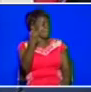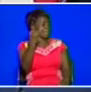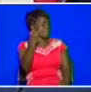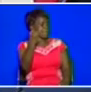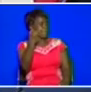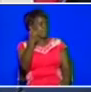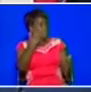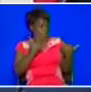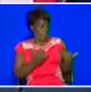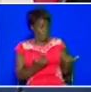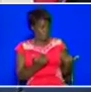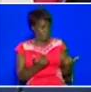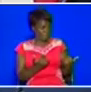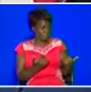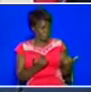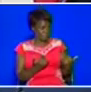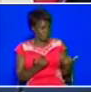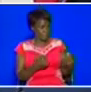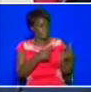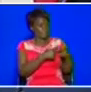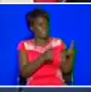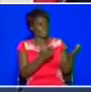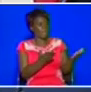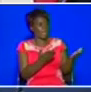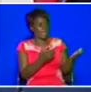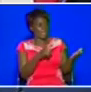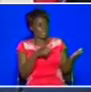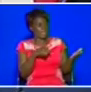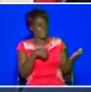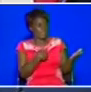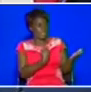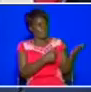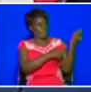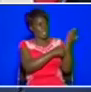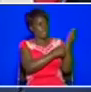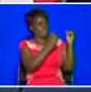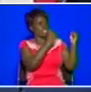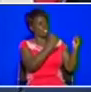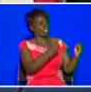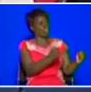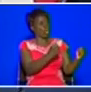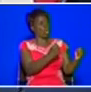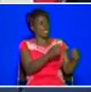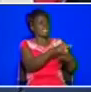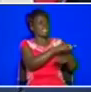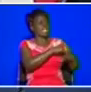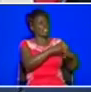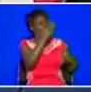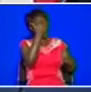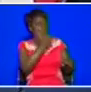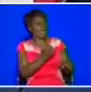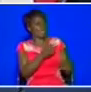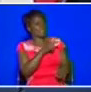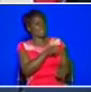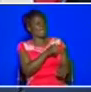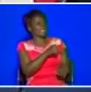Now, let me start by saying why we call our manifesto A Strong Nation. That in itself